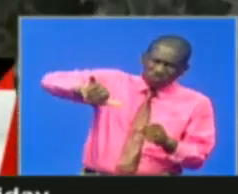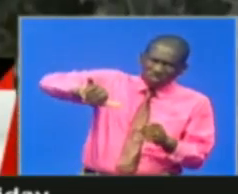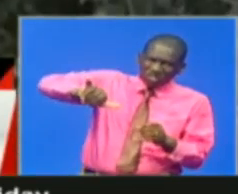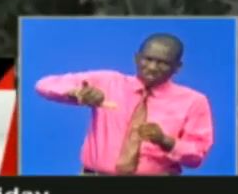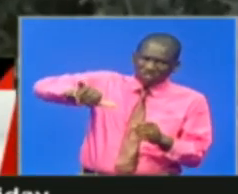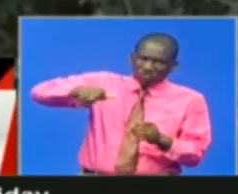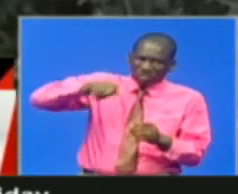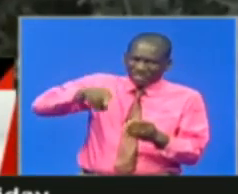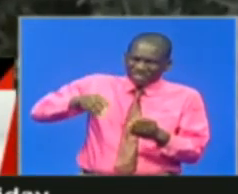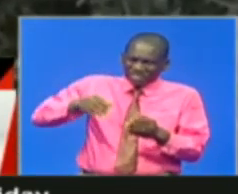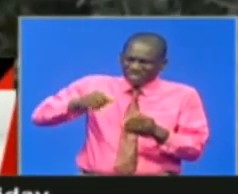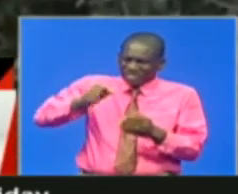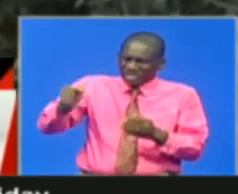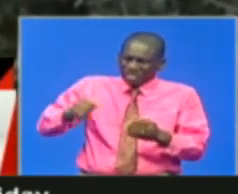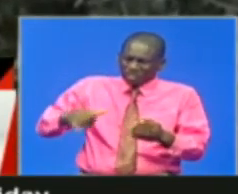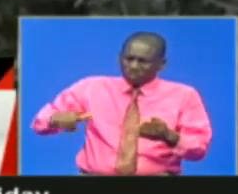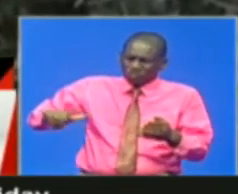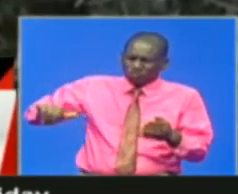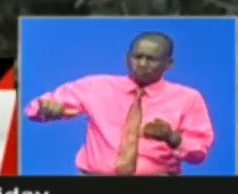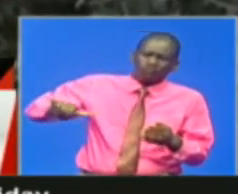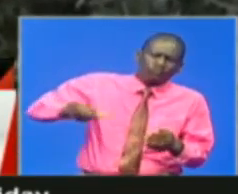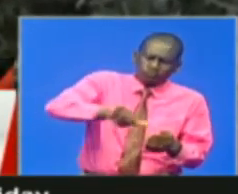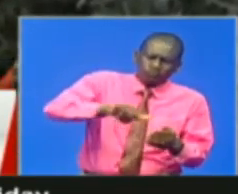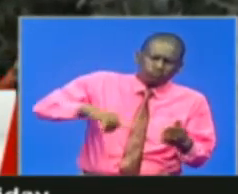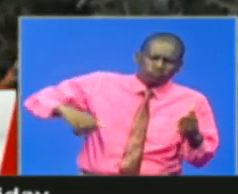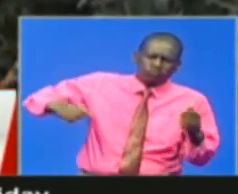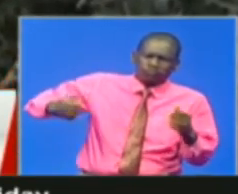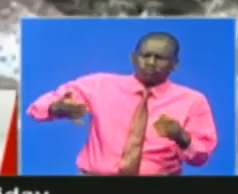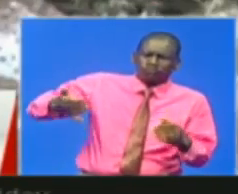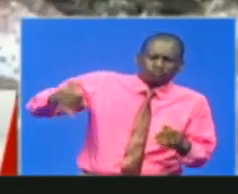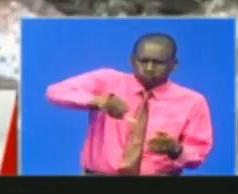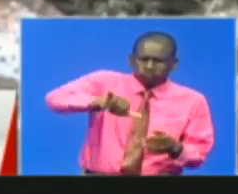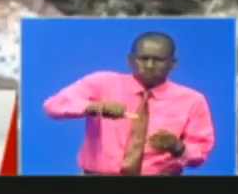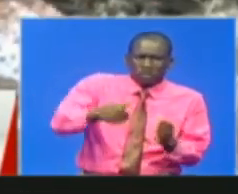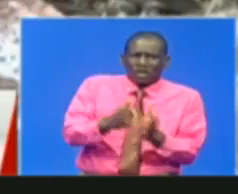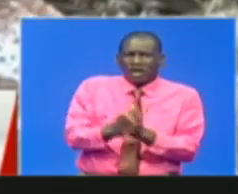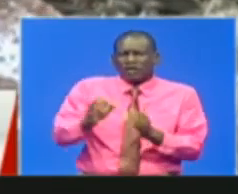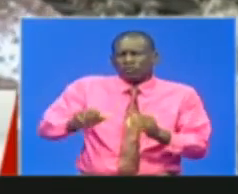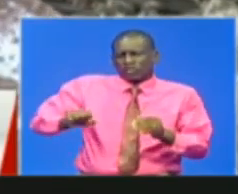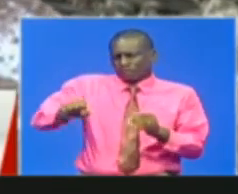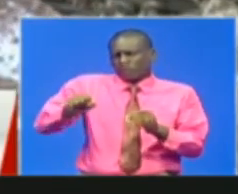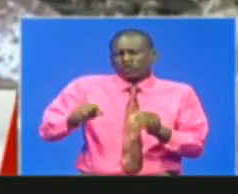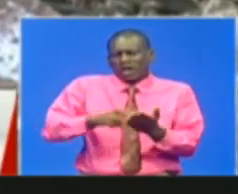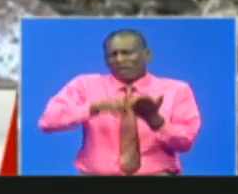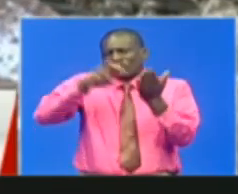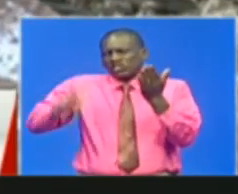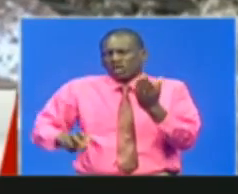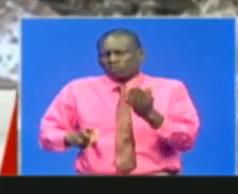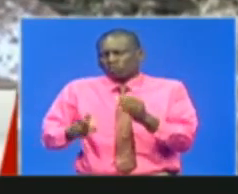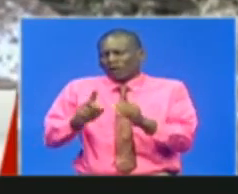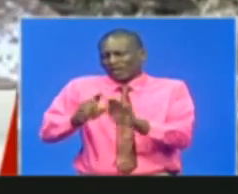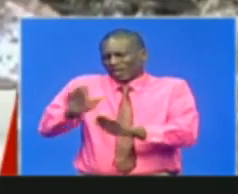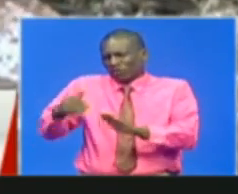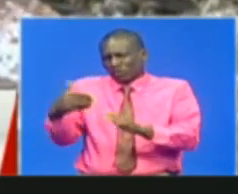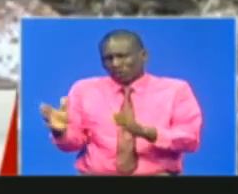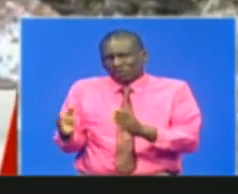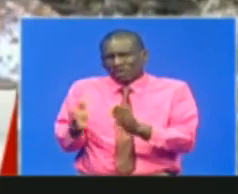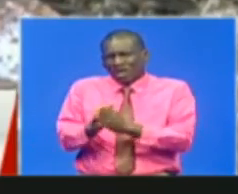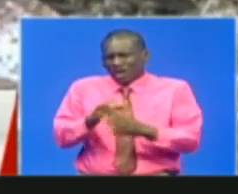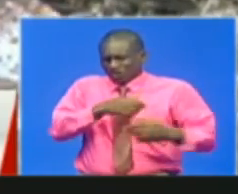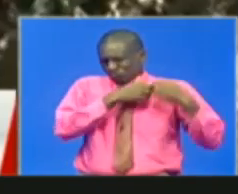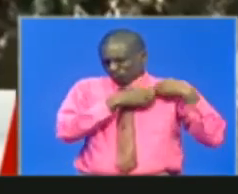chini. Tukaona driver alikuwa ameruka na akatoa mguu mmoja. Na seat belt ikamshika kwa magoti.